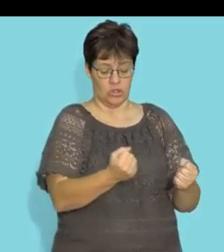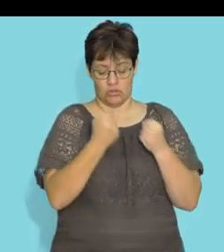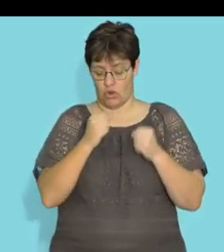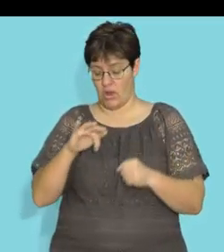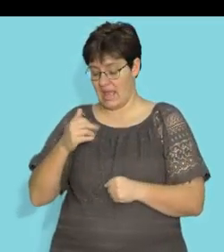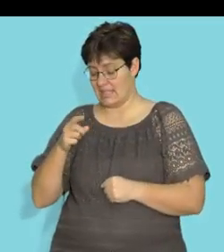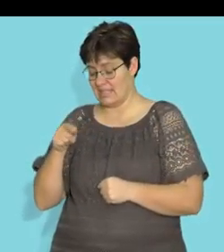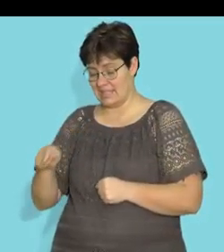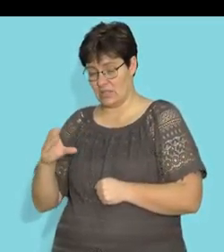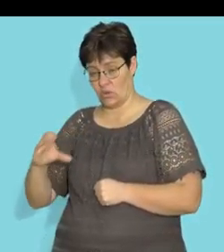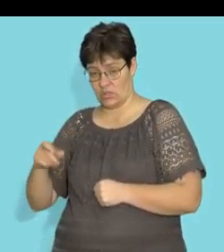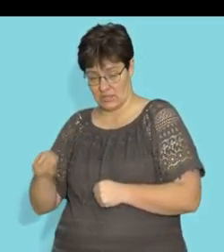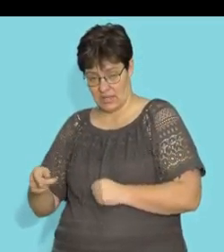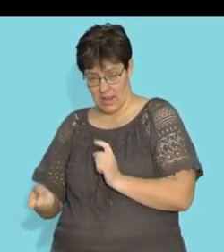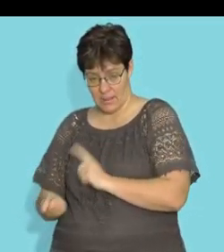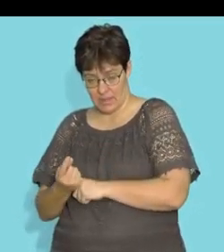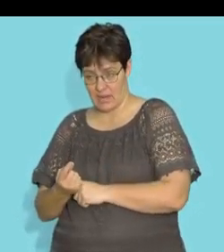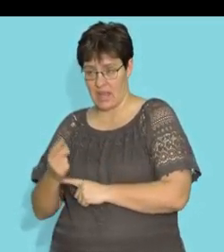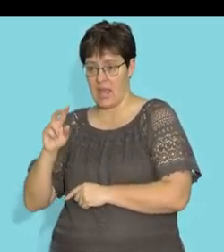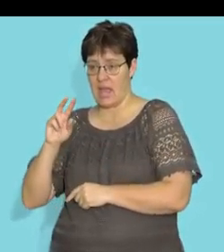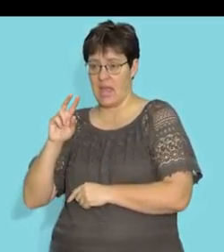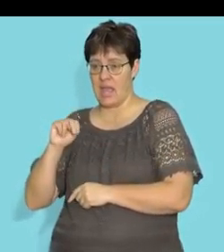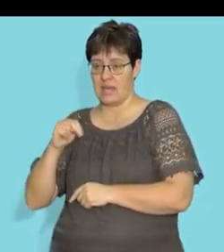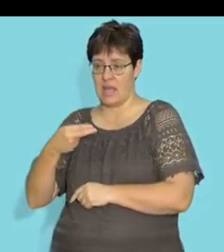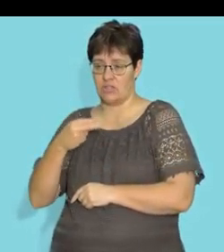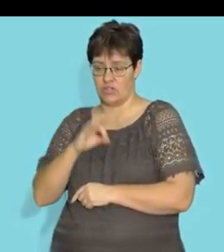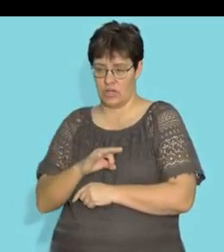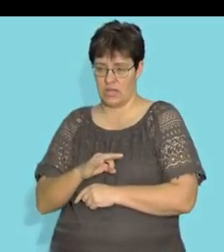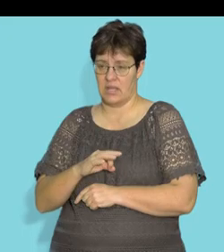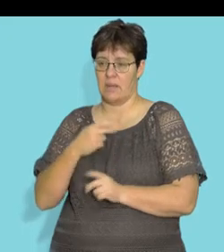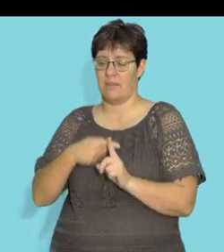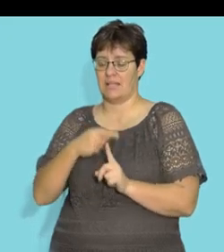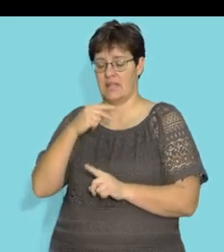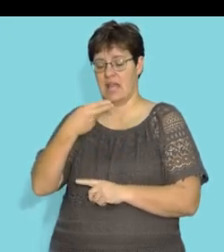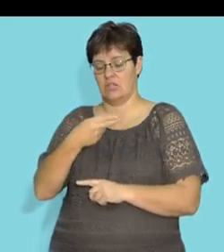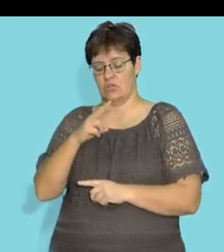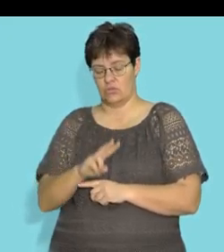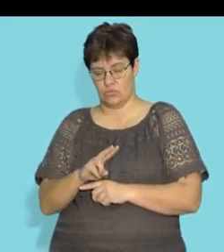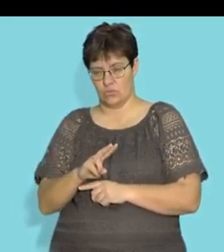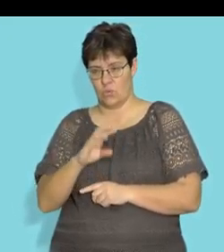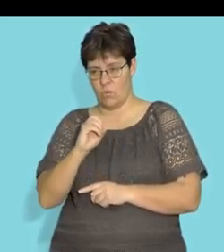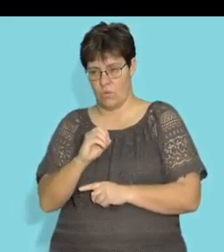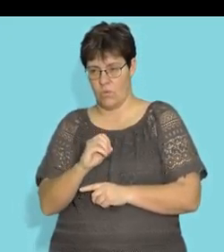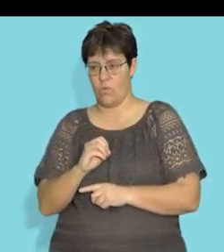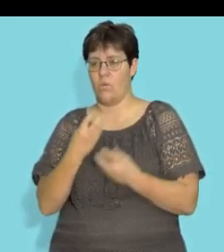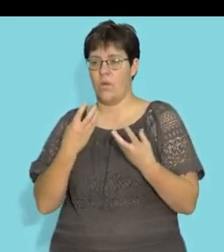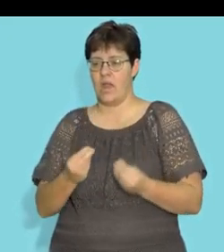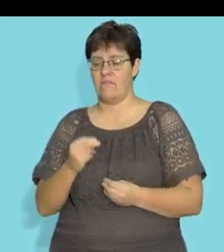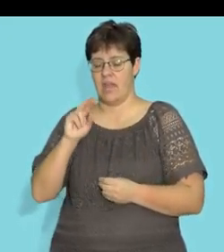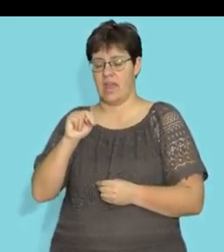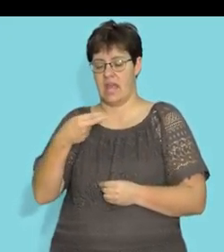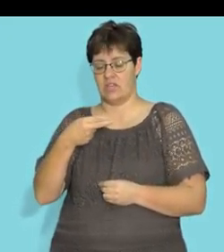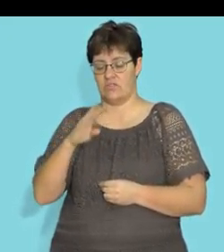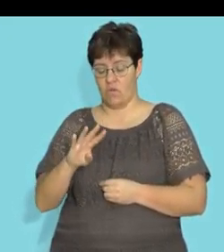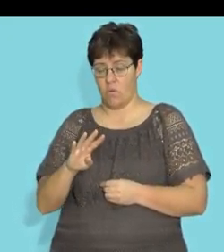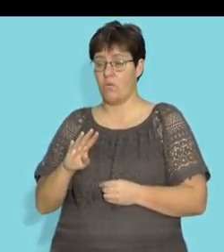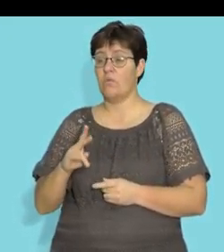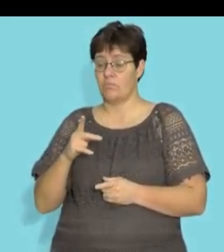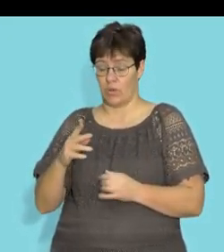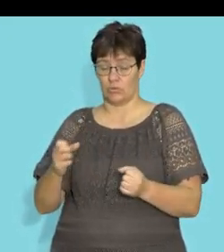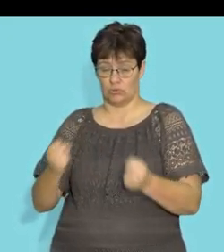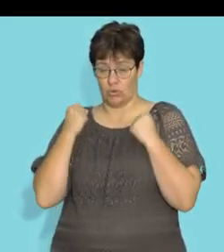my sodium hydroxide, strong base, weak conjugate acid. When